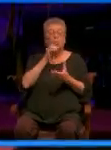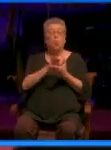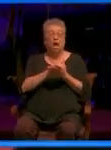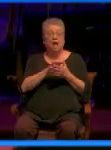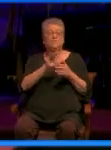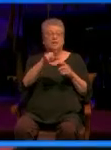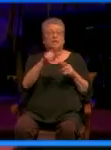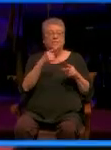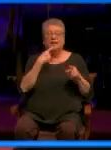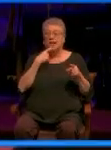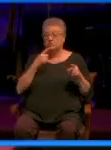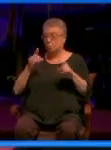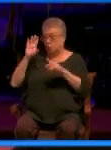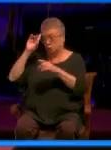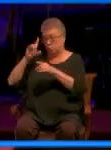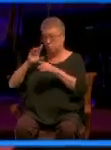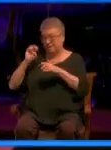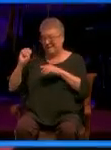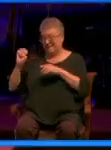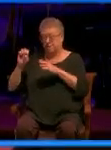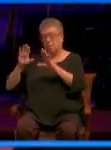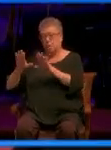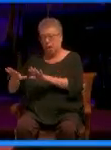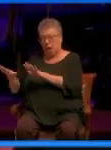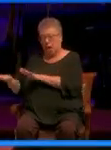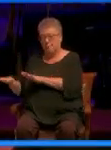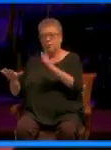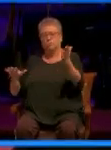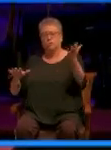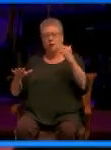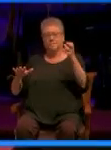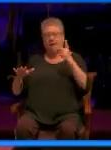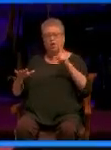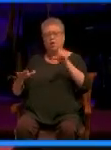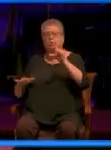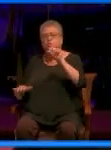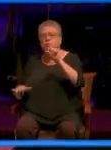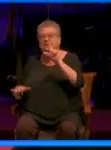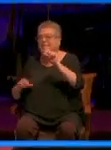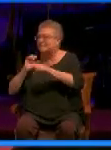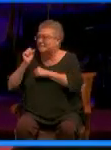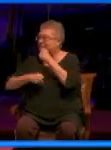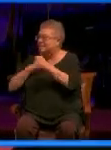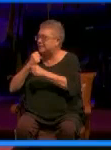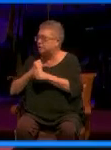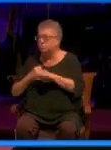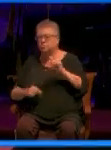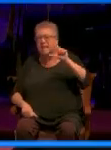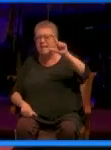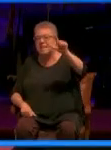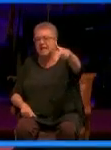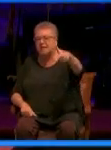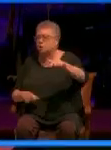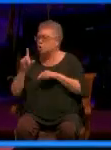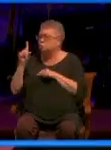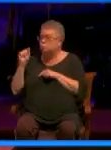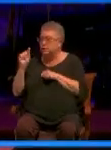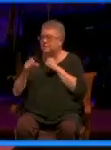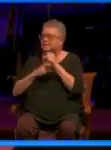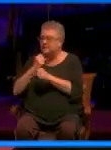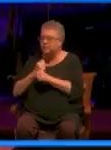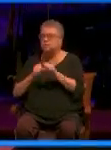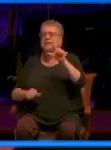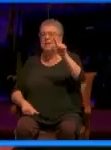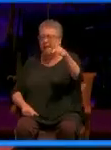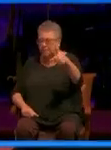you when your brothers calm down. 20 years later, 20 years